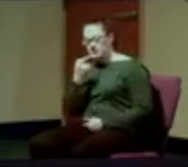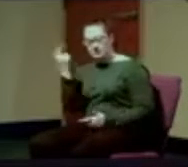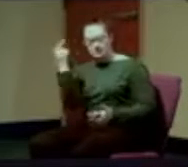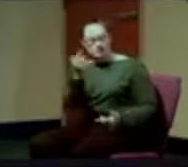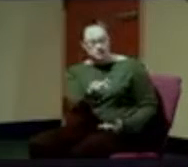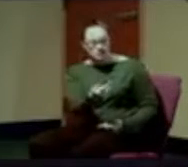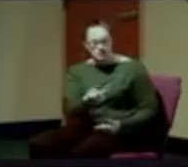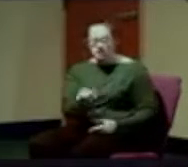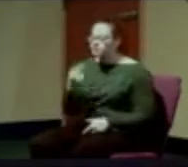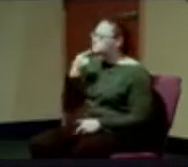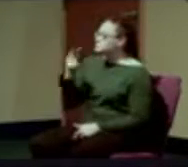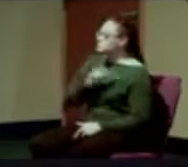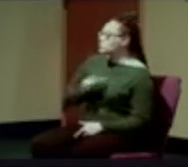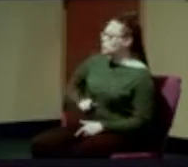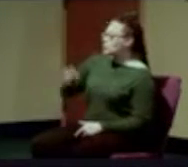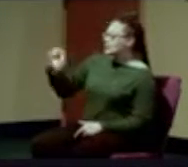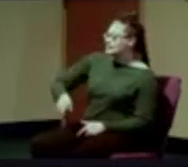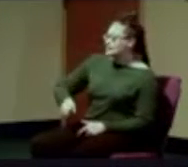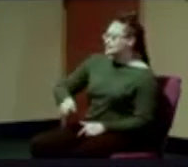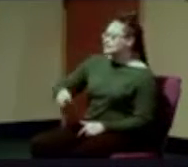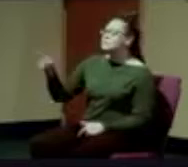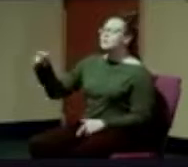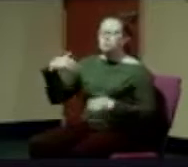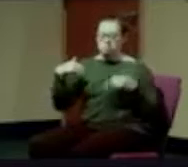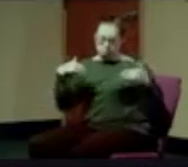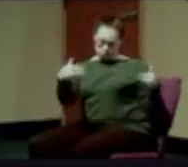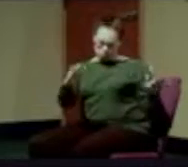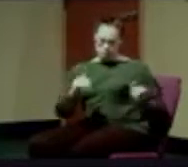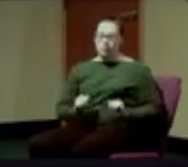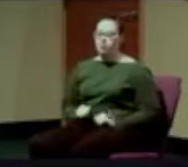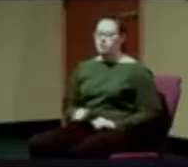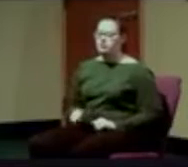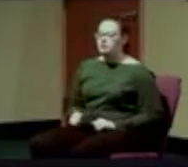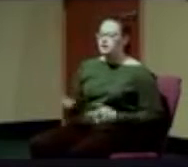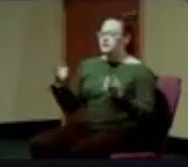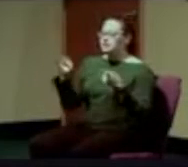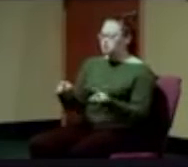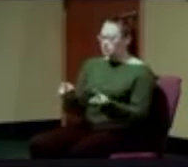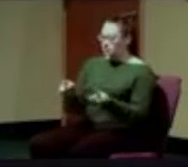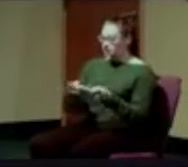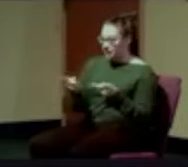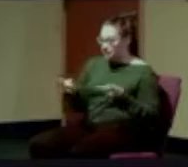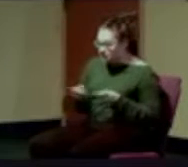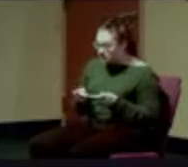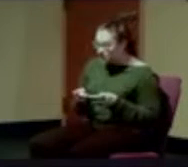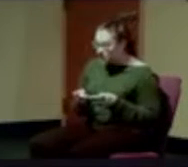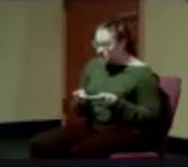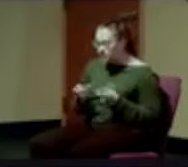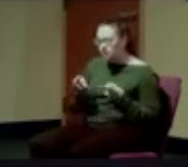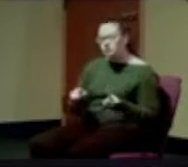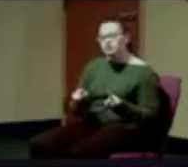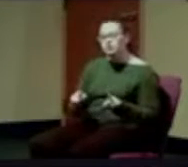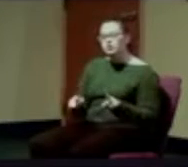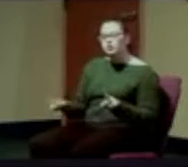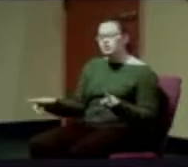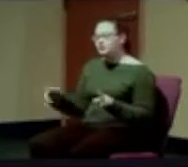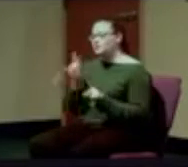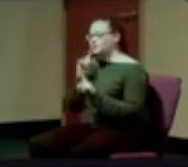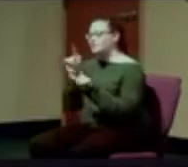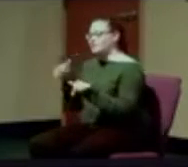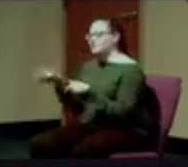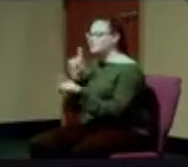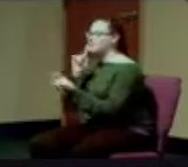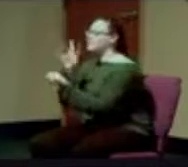send them right away. Now, verse 4. This took place to fulfill what was spoken through the prophet. What